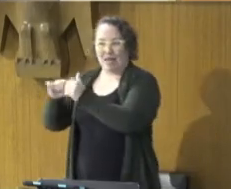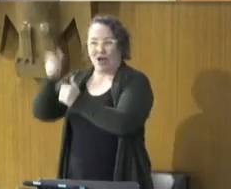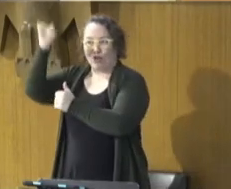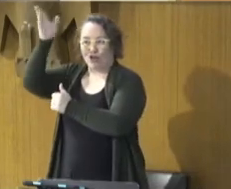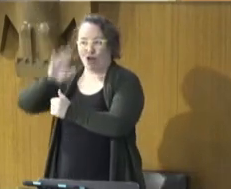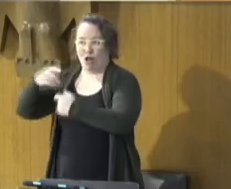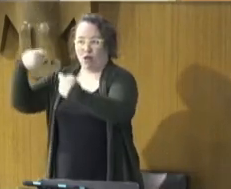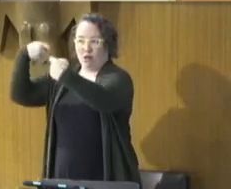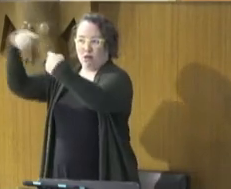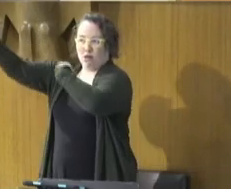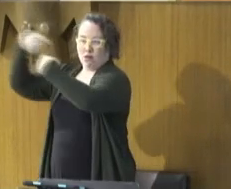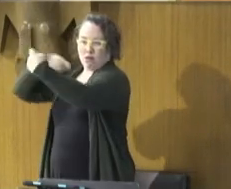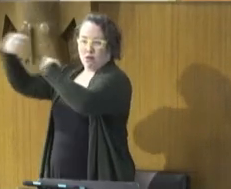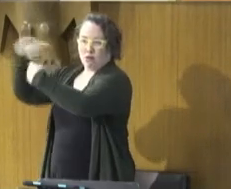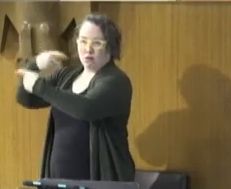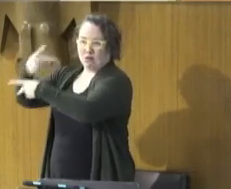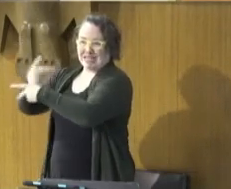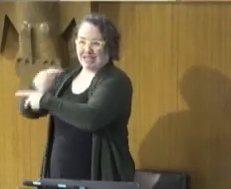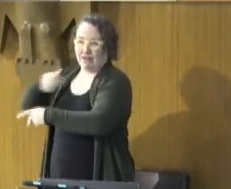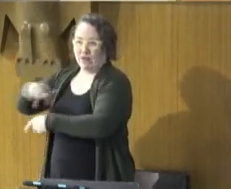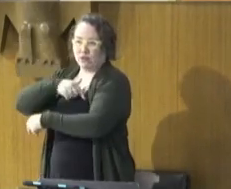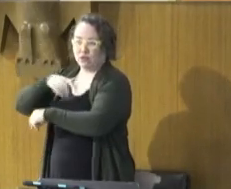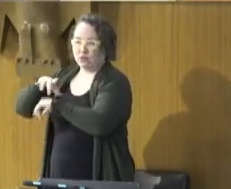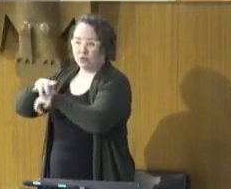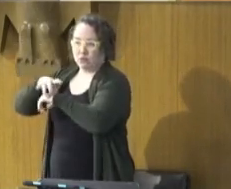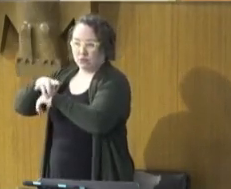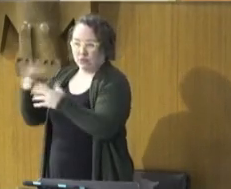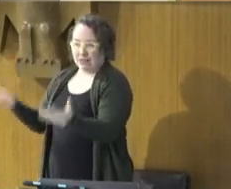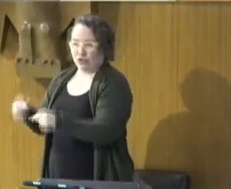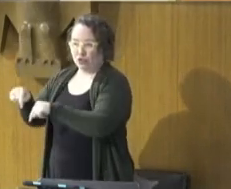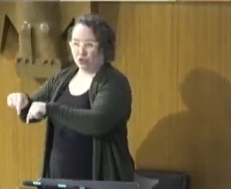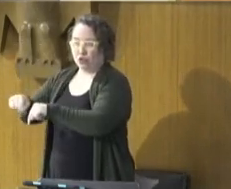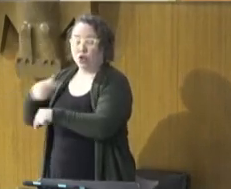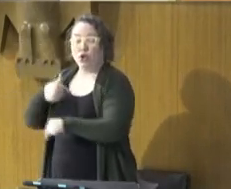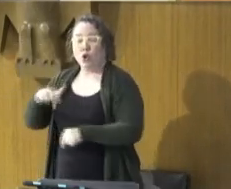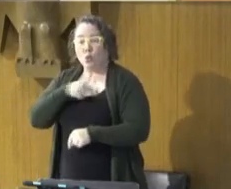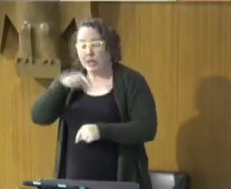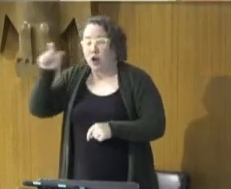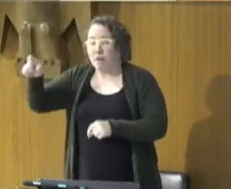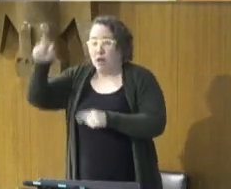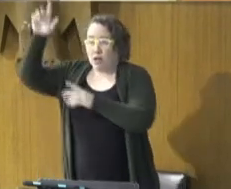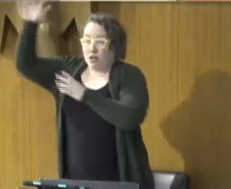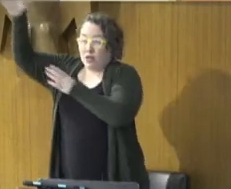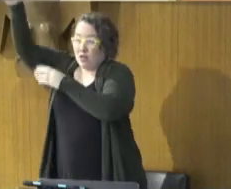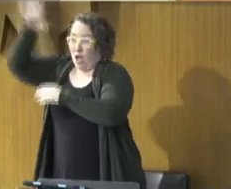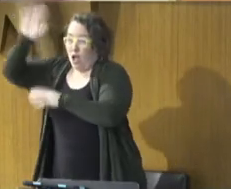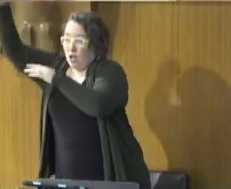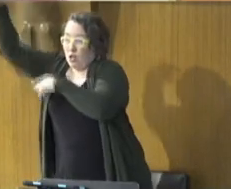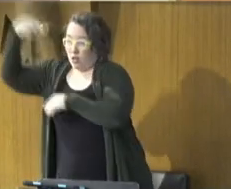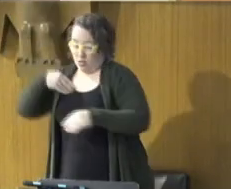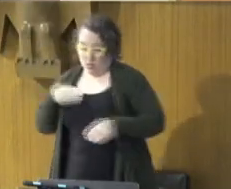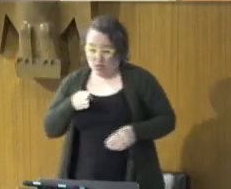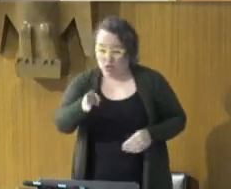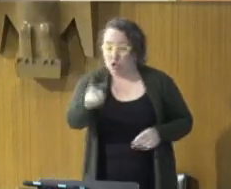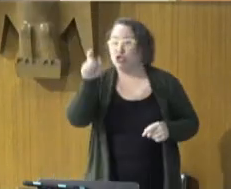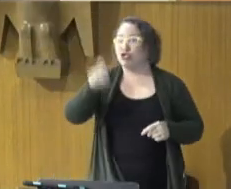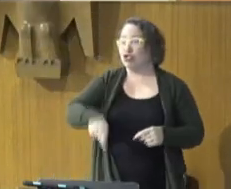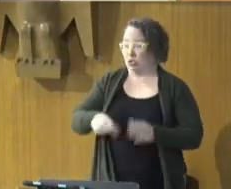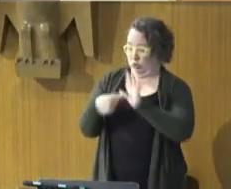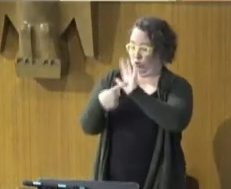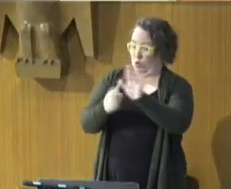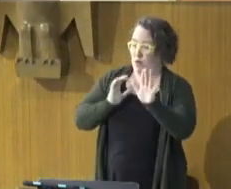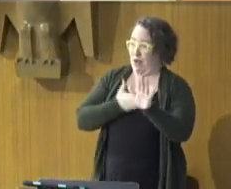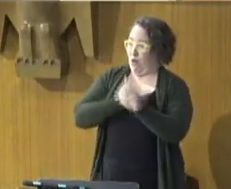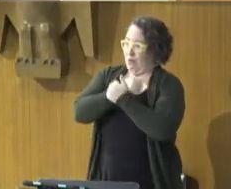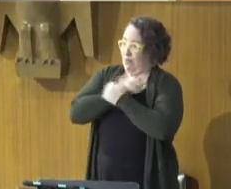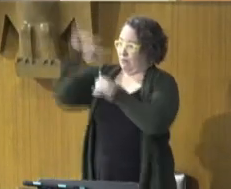of creation. We are meant to care for creation in the same way that God cares for